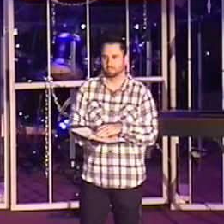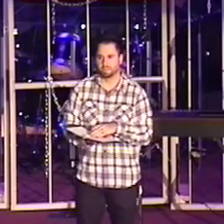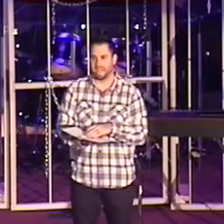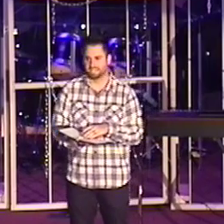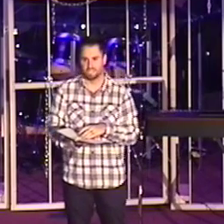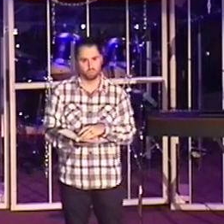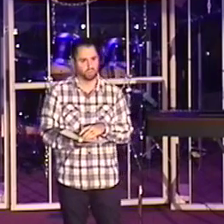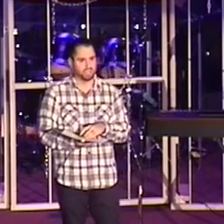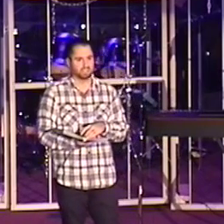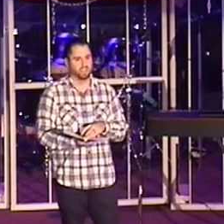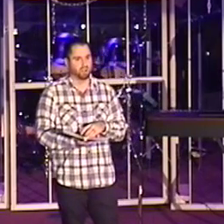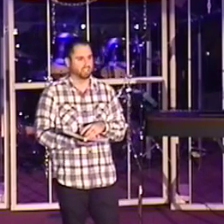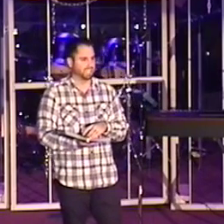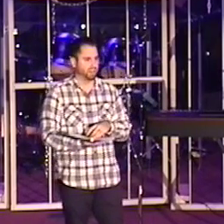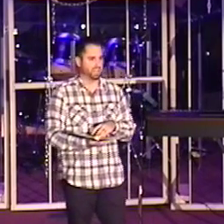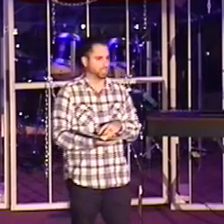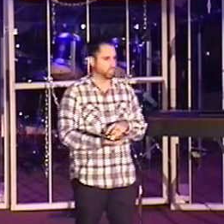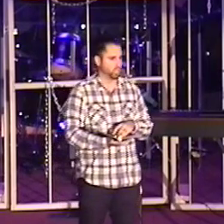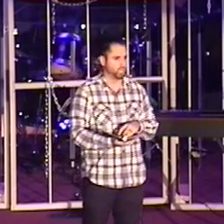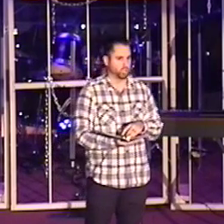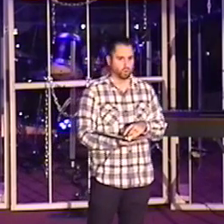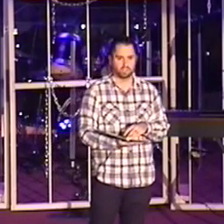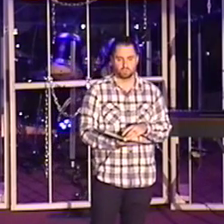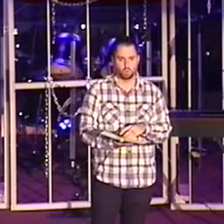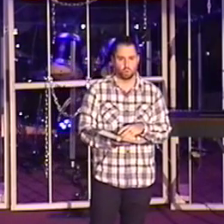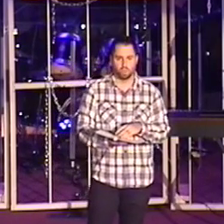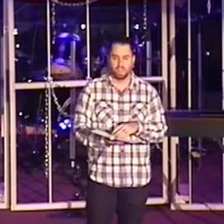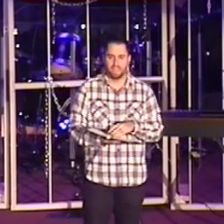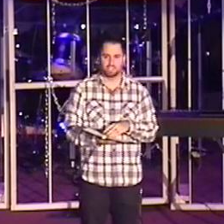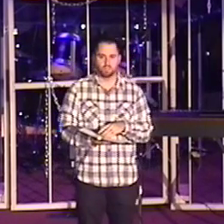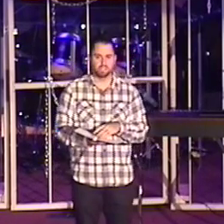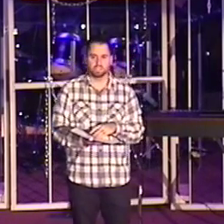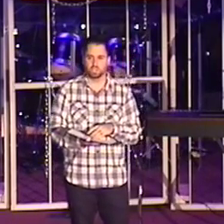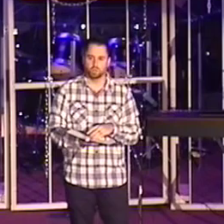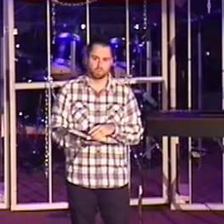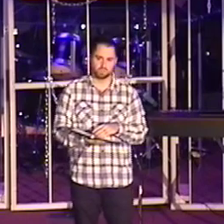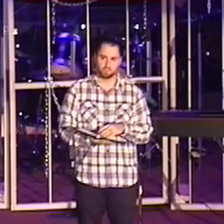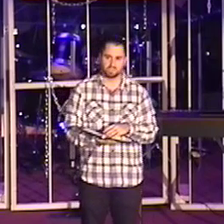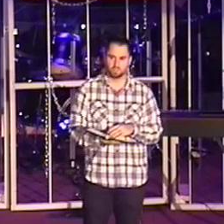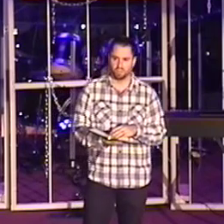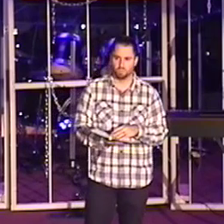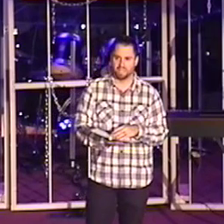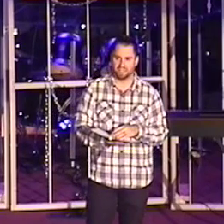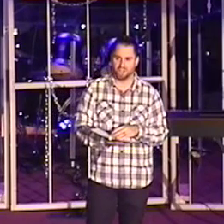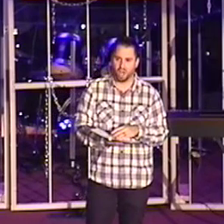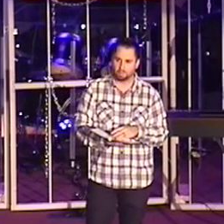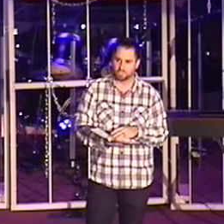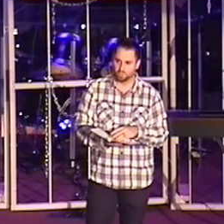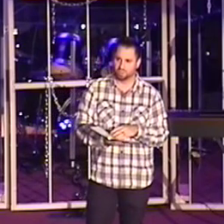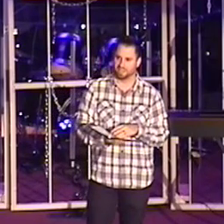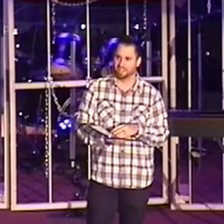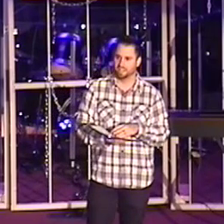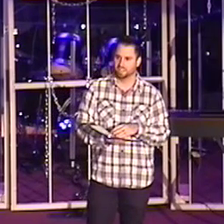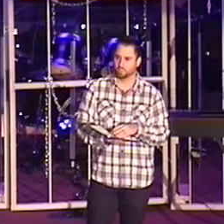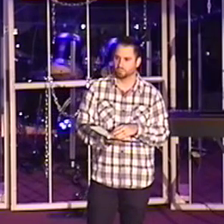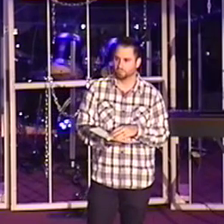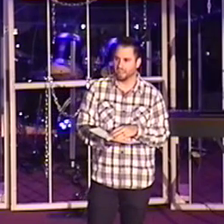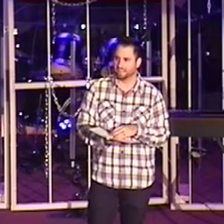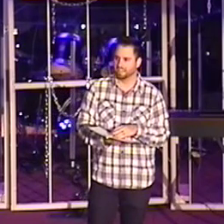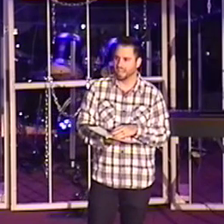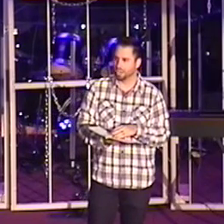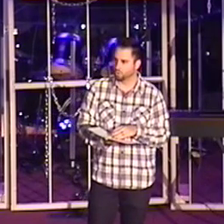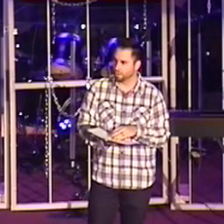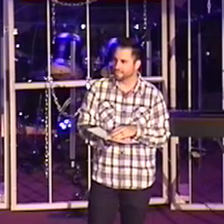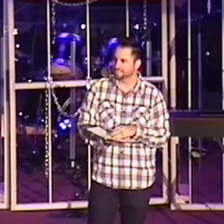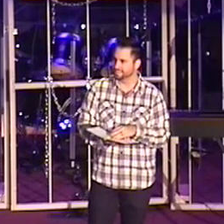We are all involved in some capacity, whether that's volunteering at the church or in school. And so this is a universal principle that we have an opportunity to